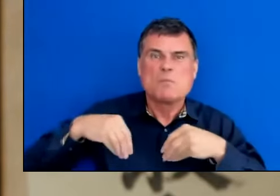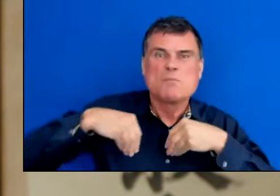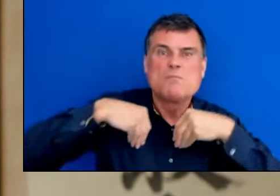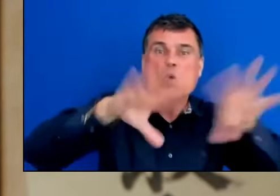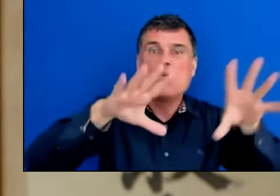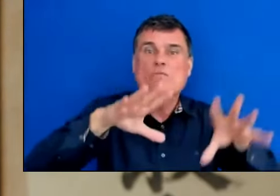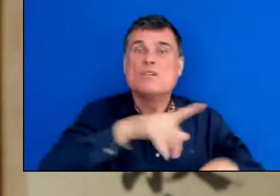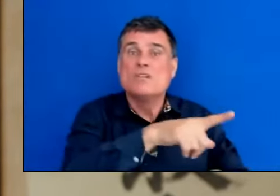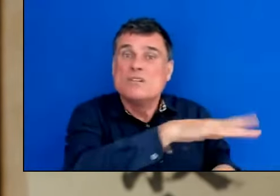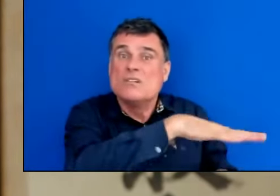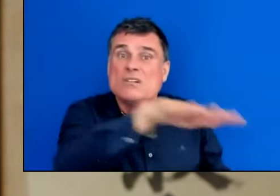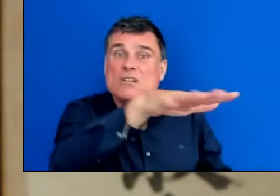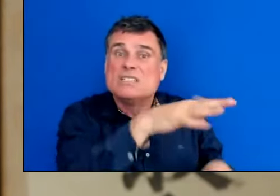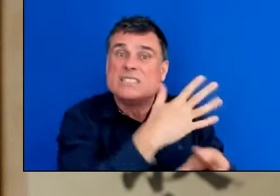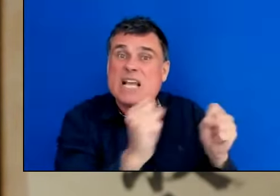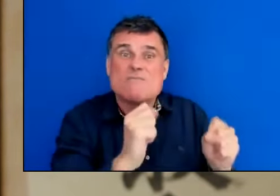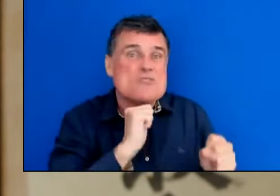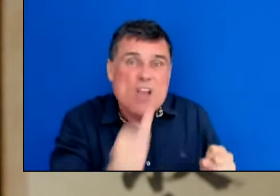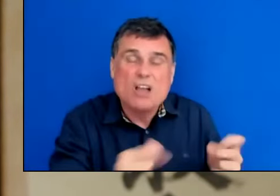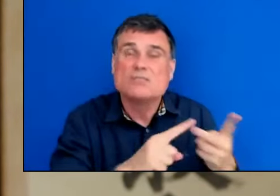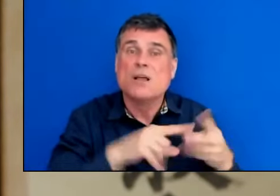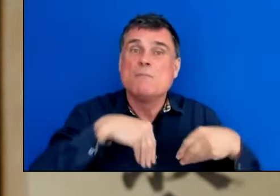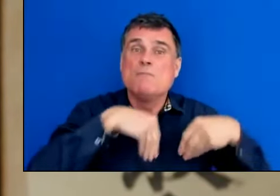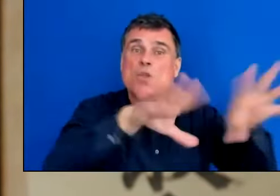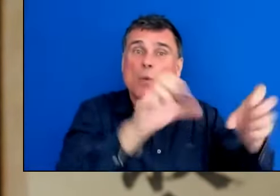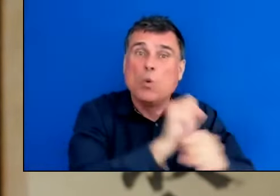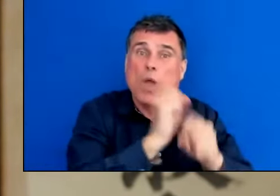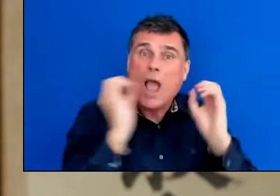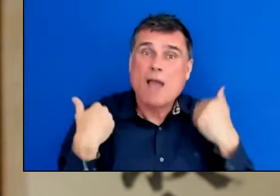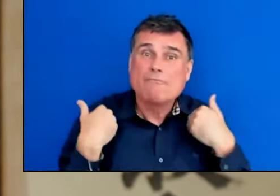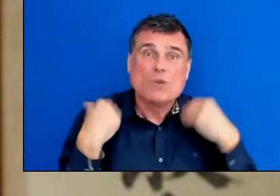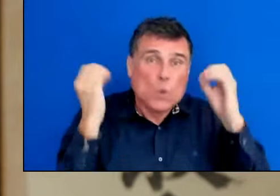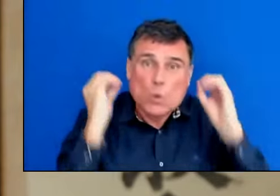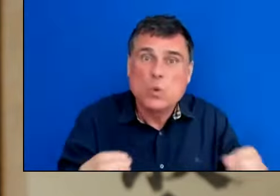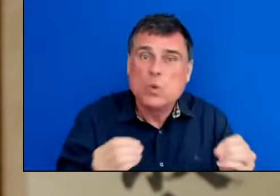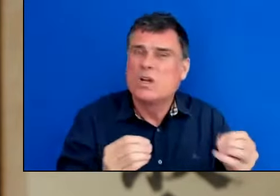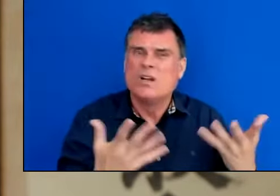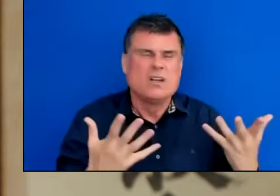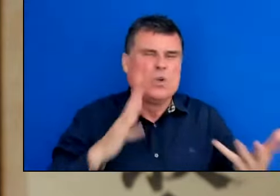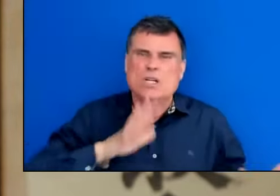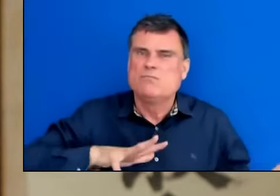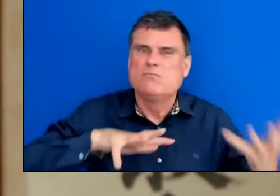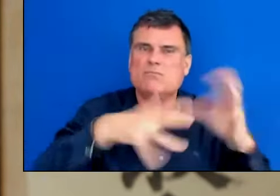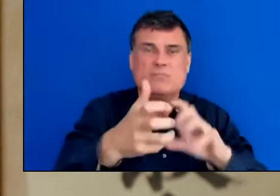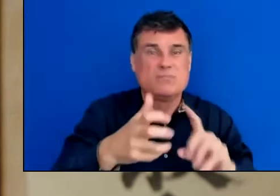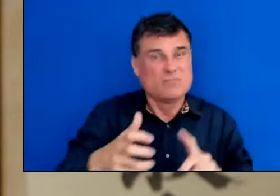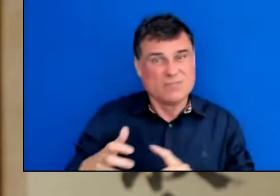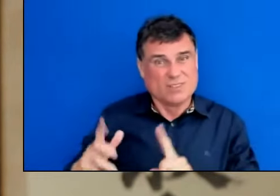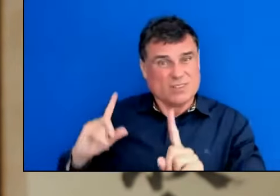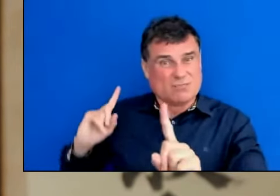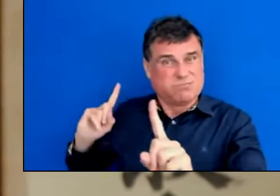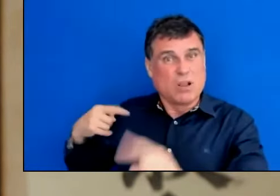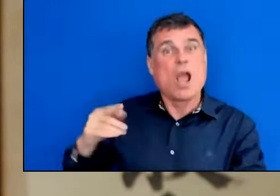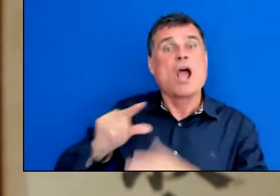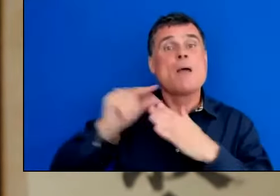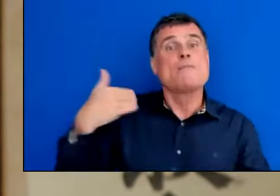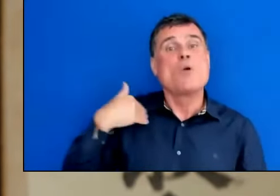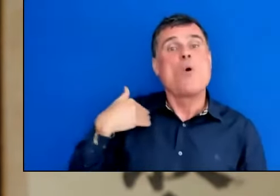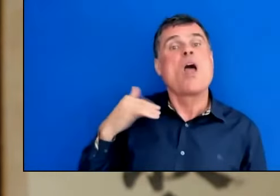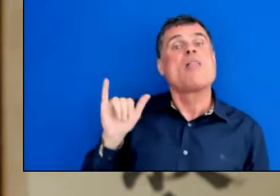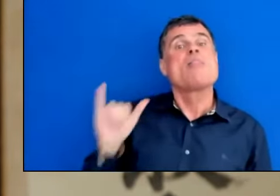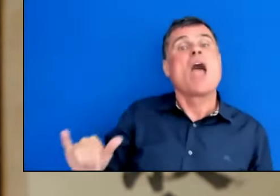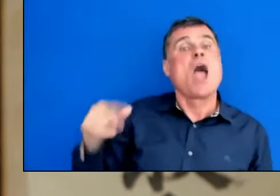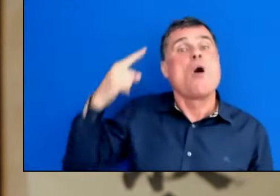conditions, causing long-lasting health complications. The government of the day stated that this was for national